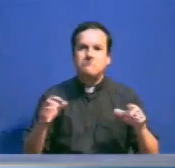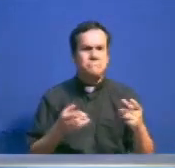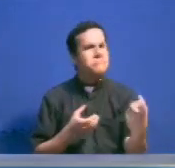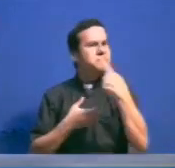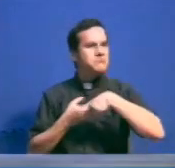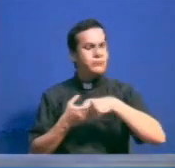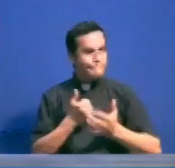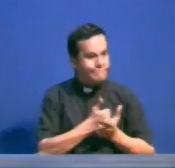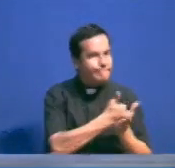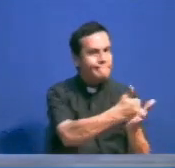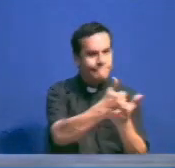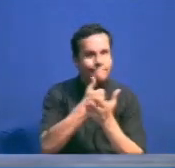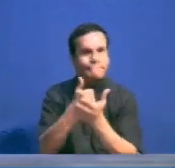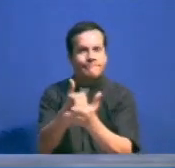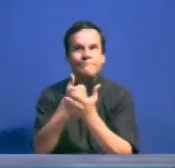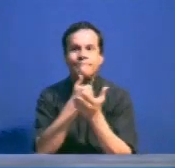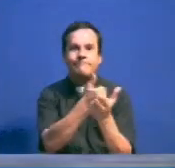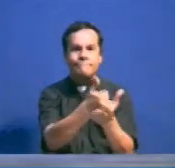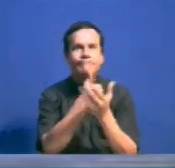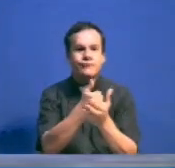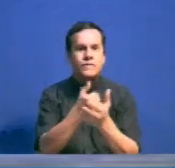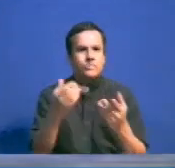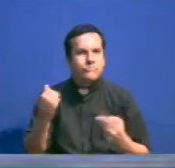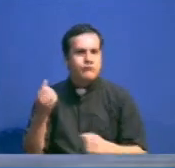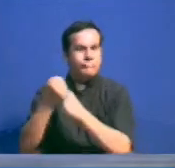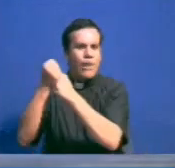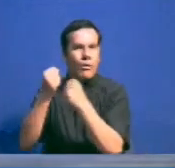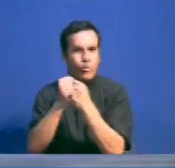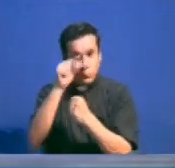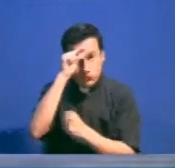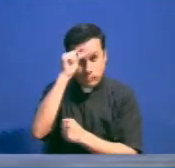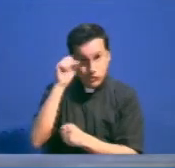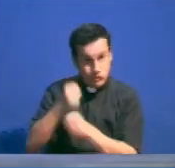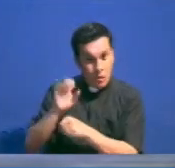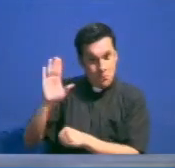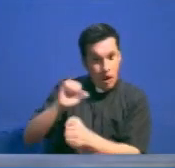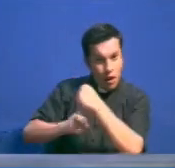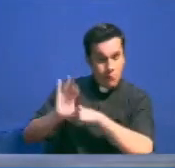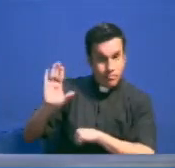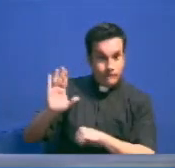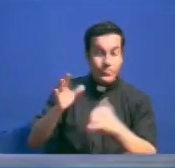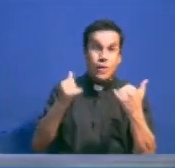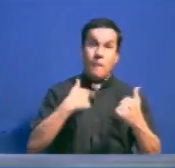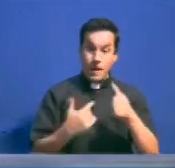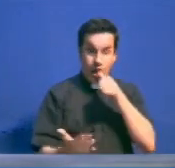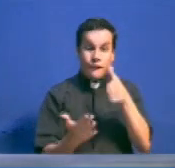and supplement what the government is doing. My dear brothers and sisters, allow me read it